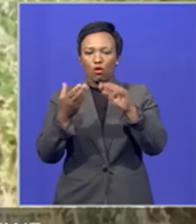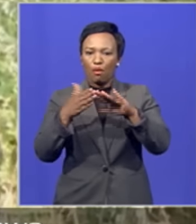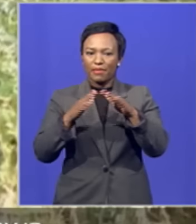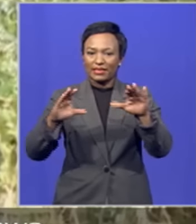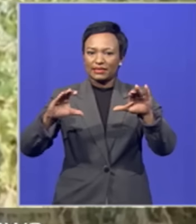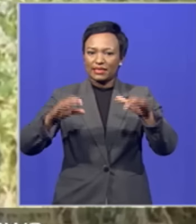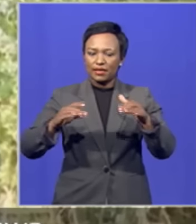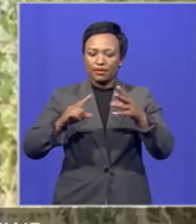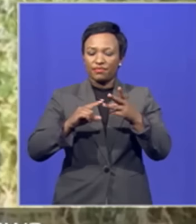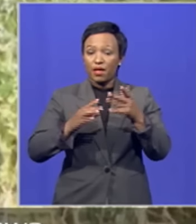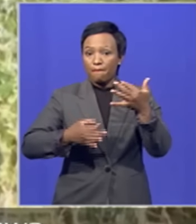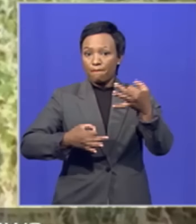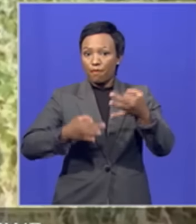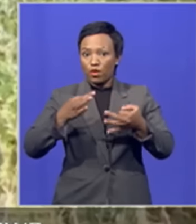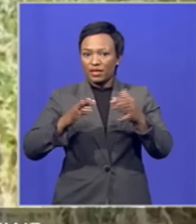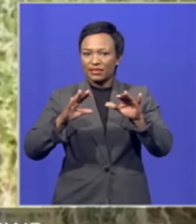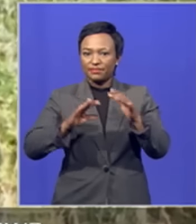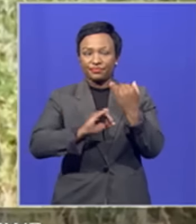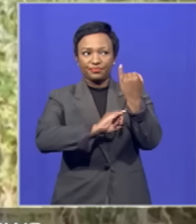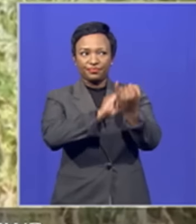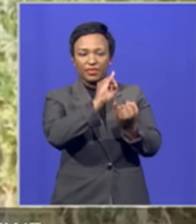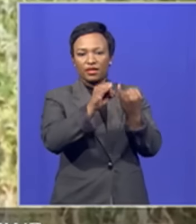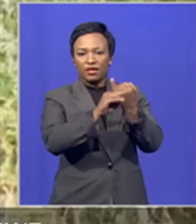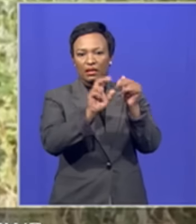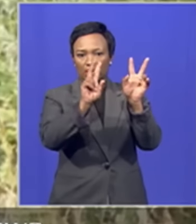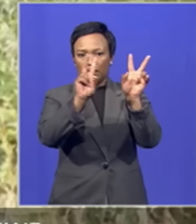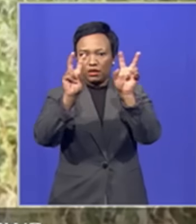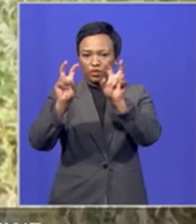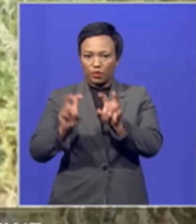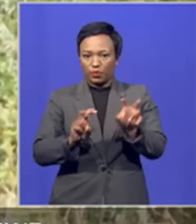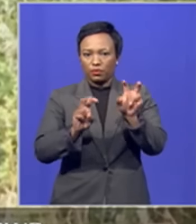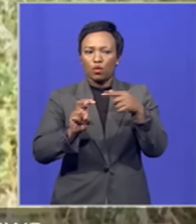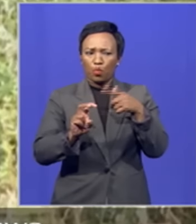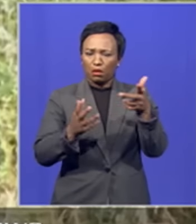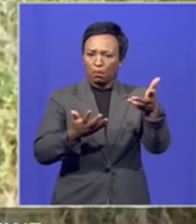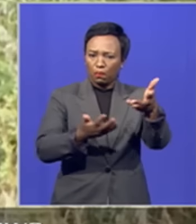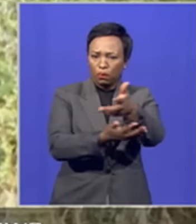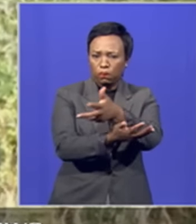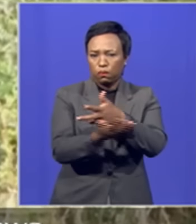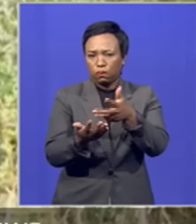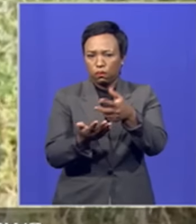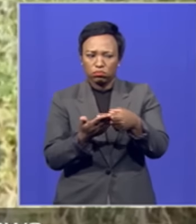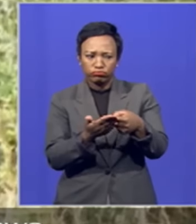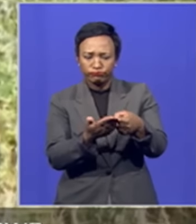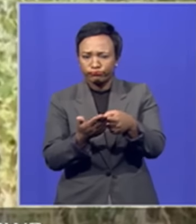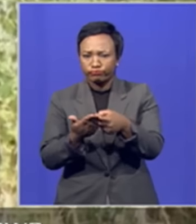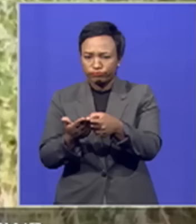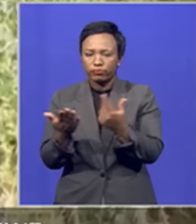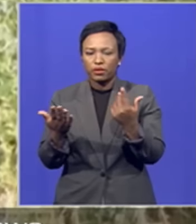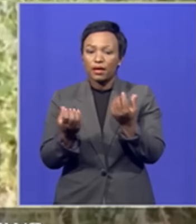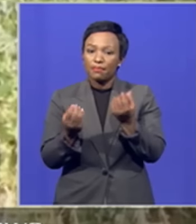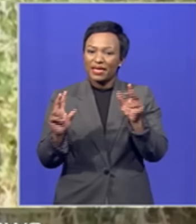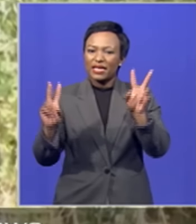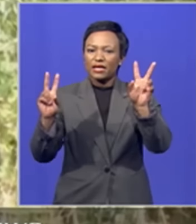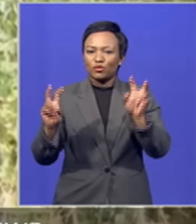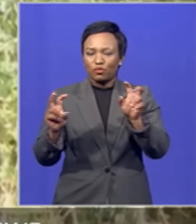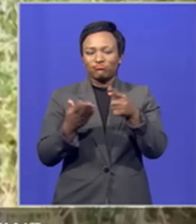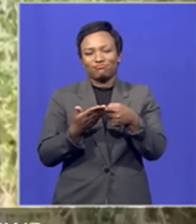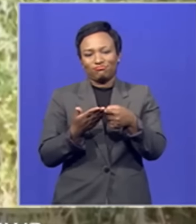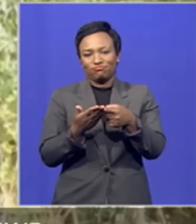state of politics, international issues, and we reflected on many issues, particularly